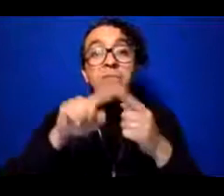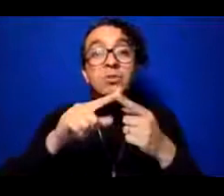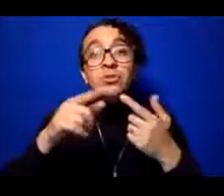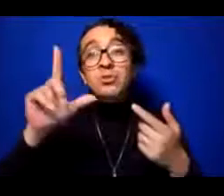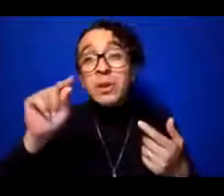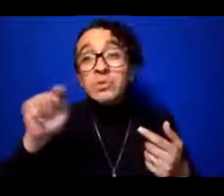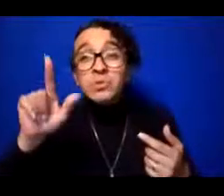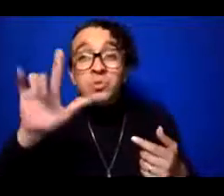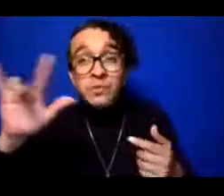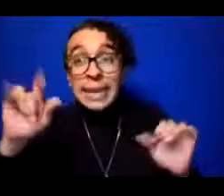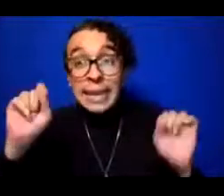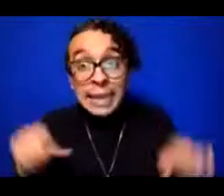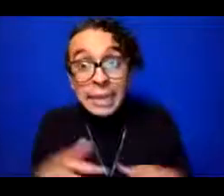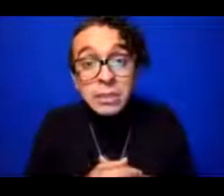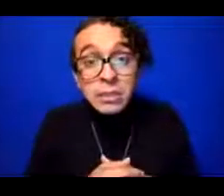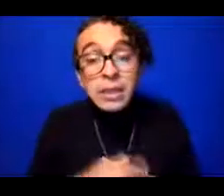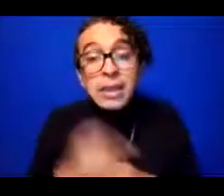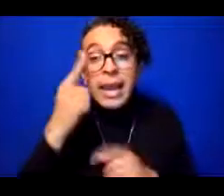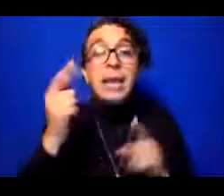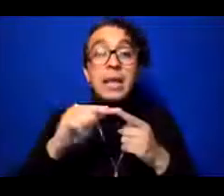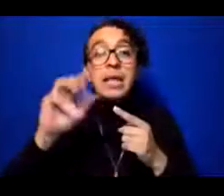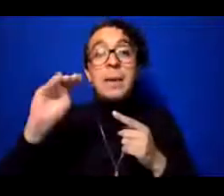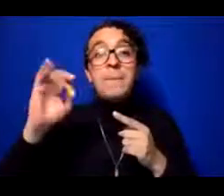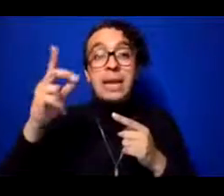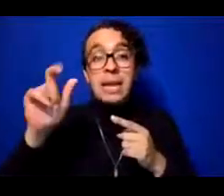but the limbic lobe, which is the amygdala and the